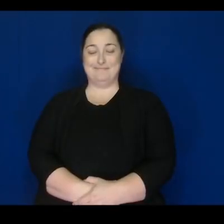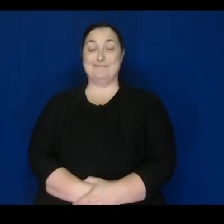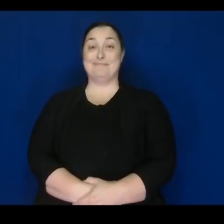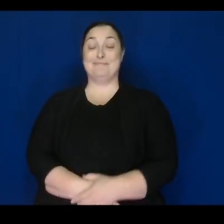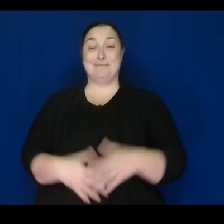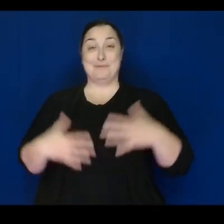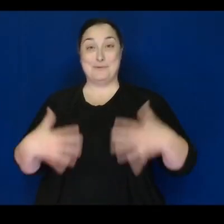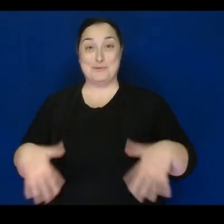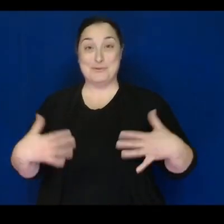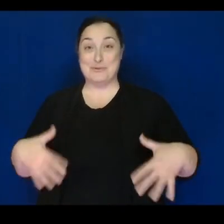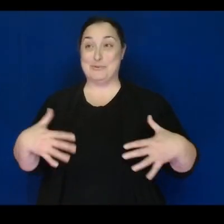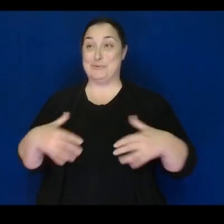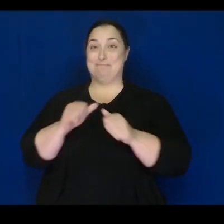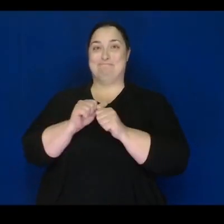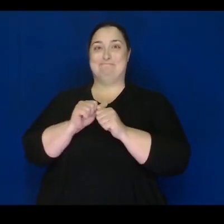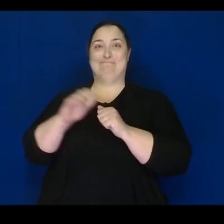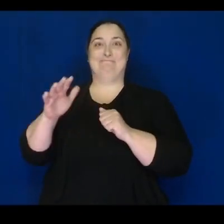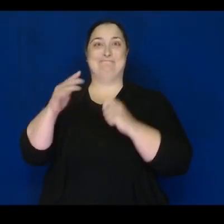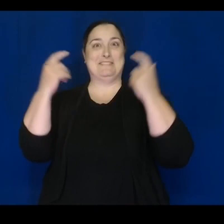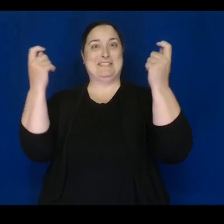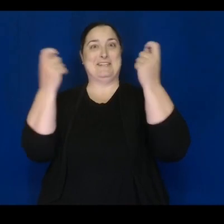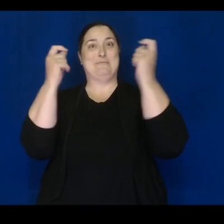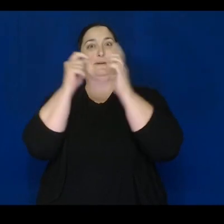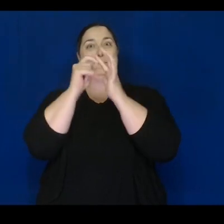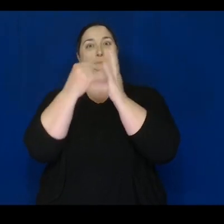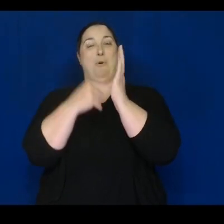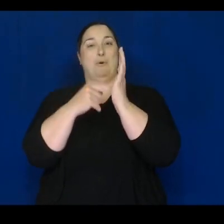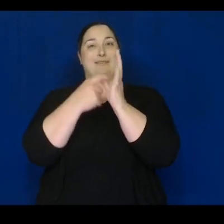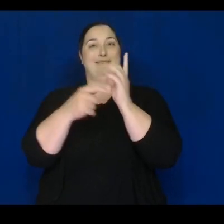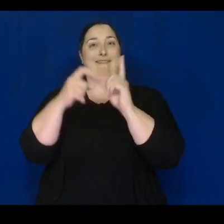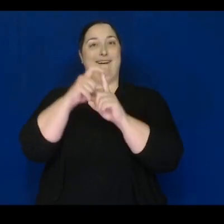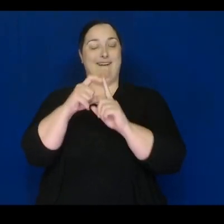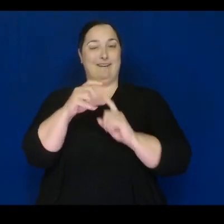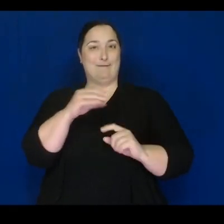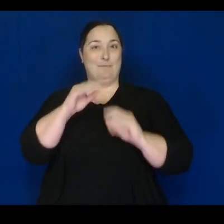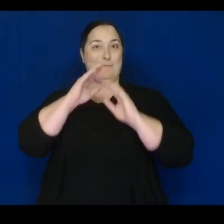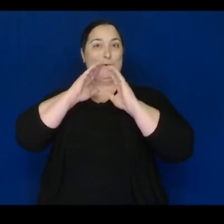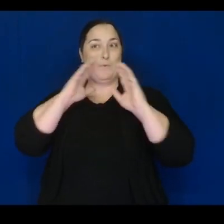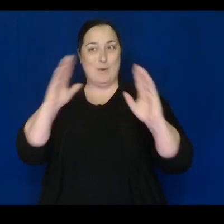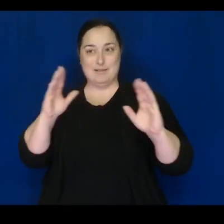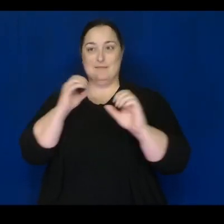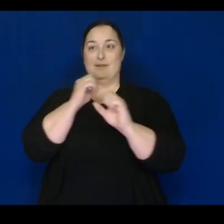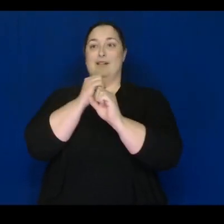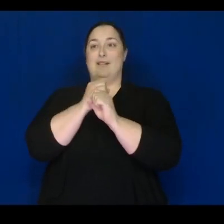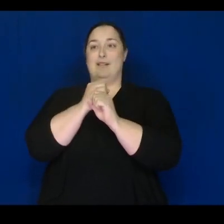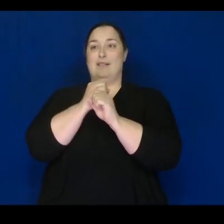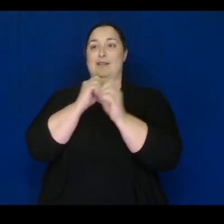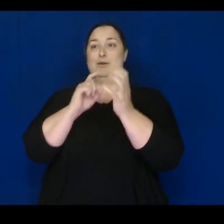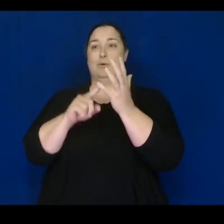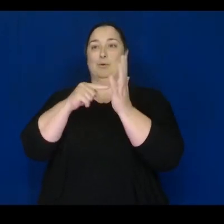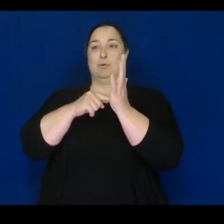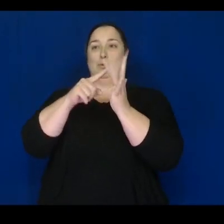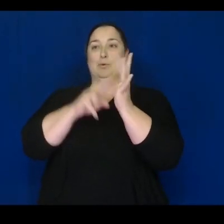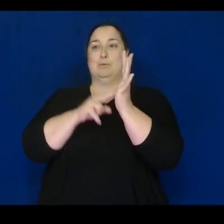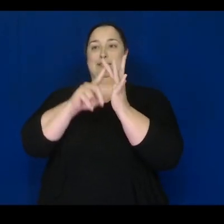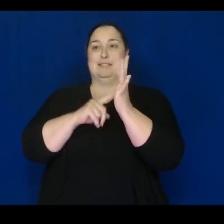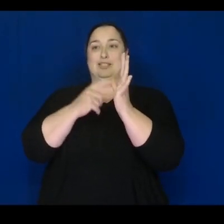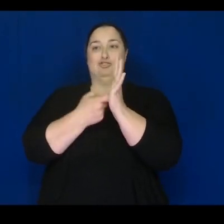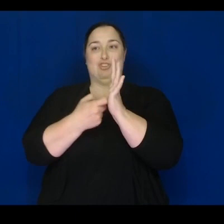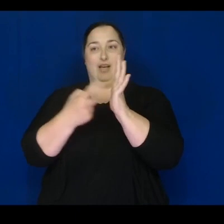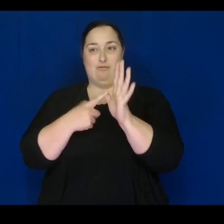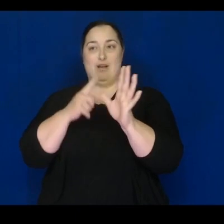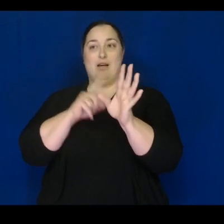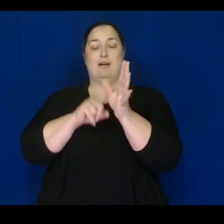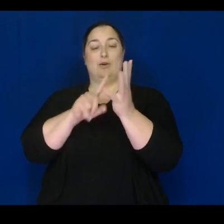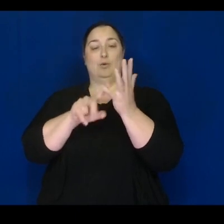What an extraordinary ceremony postcard by the wonderful Guchingara Yunupingu. Thank you